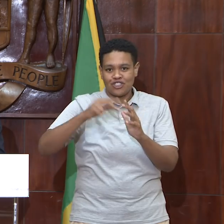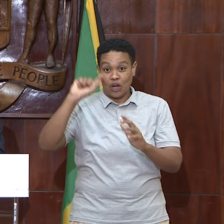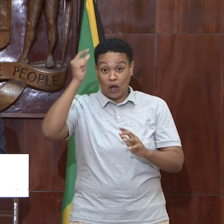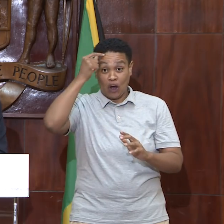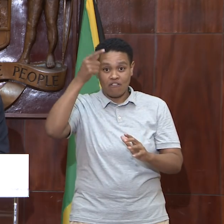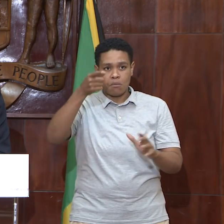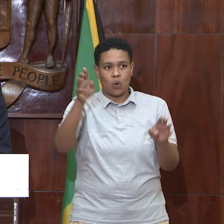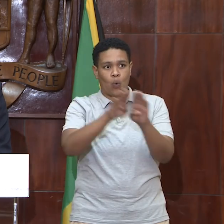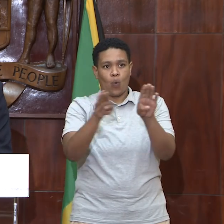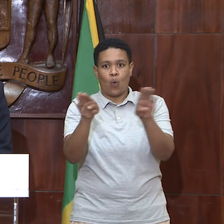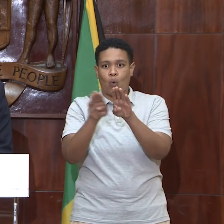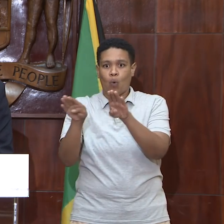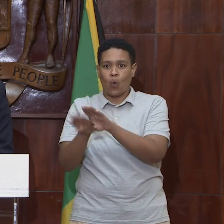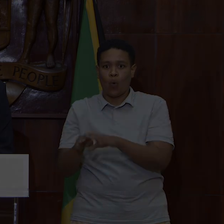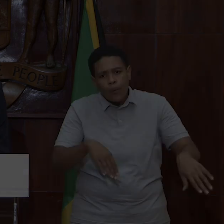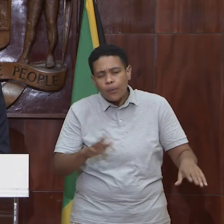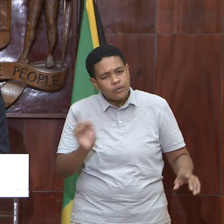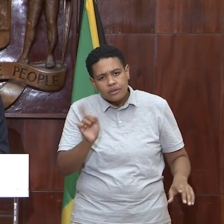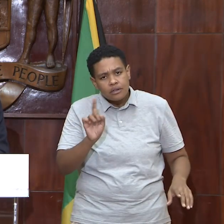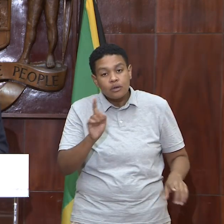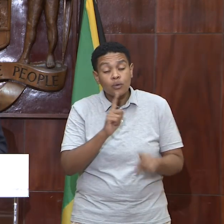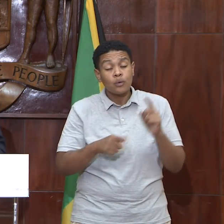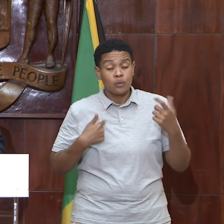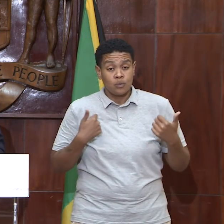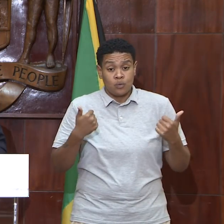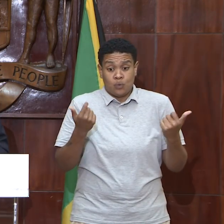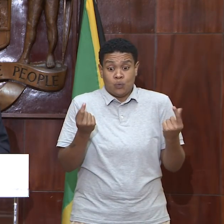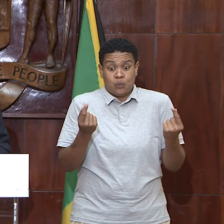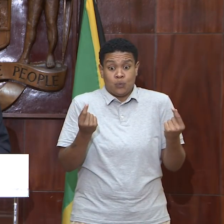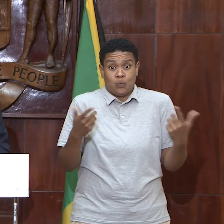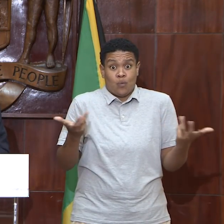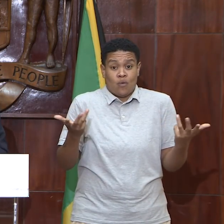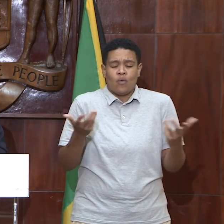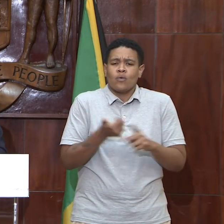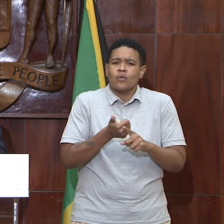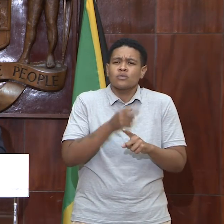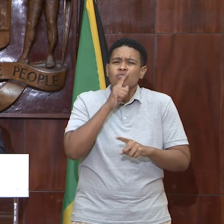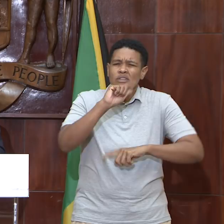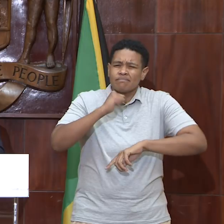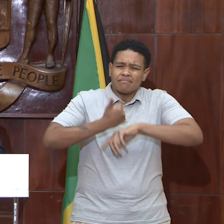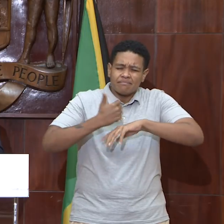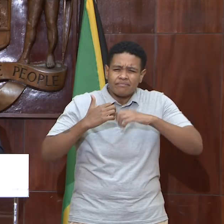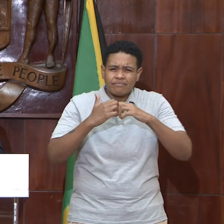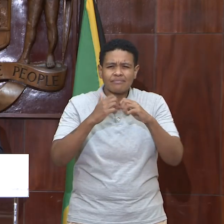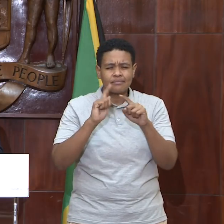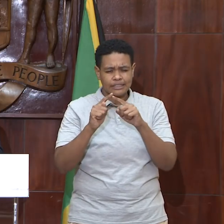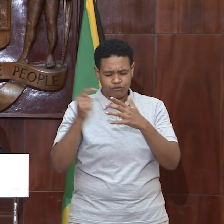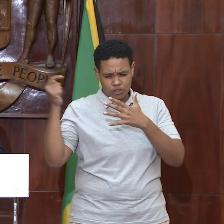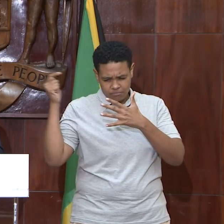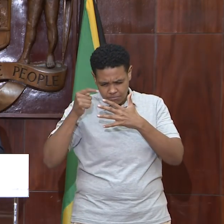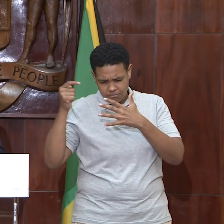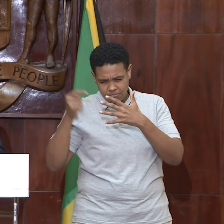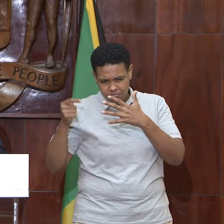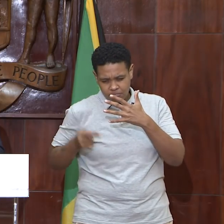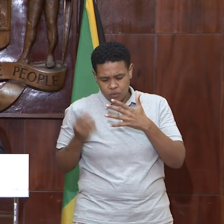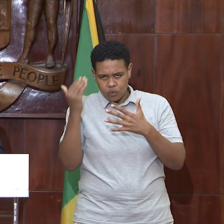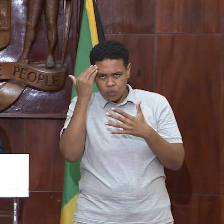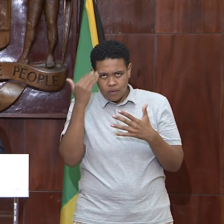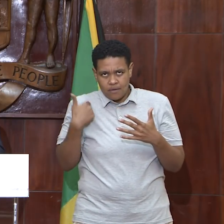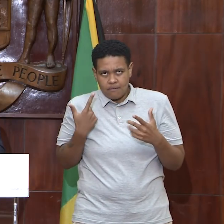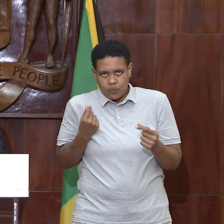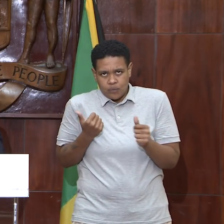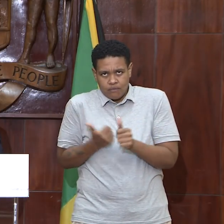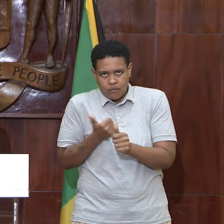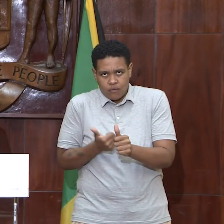government to shut down the economy. What we are trying to do is to institute the measures that we